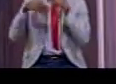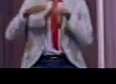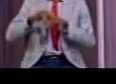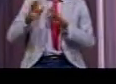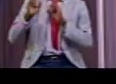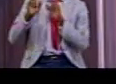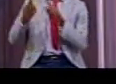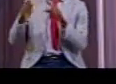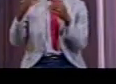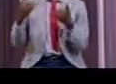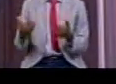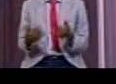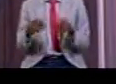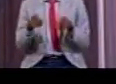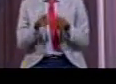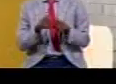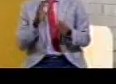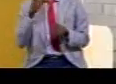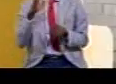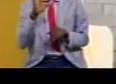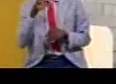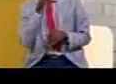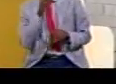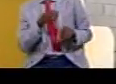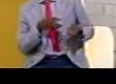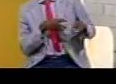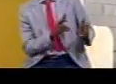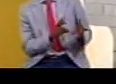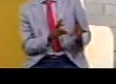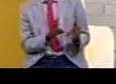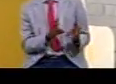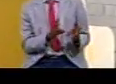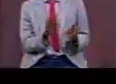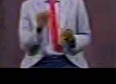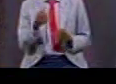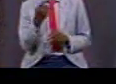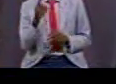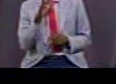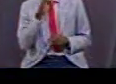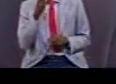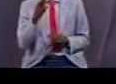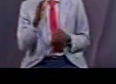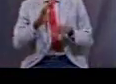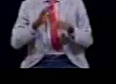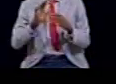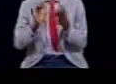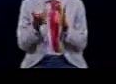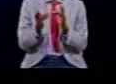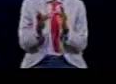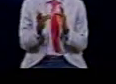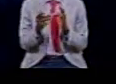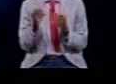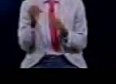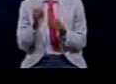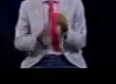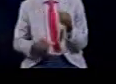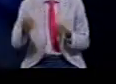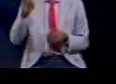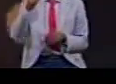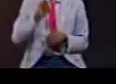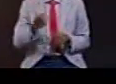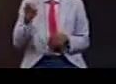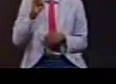for the old way, as for the old path. Wherever you are, online or physical, every Monday, present